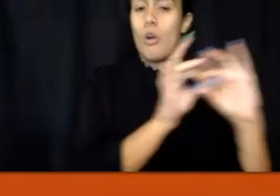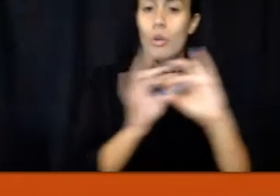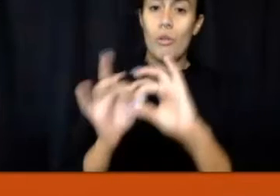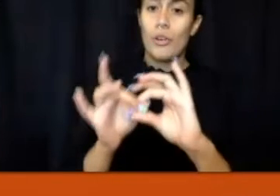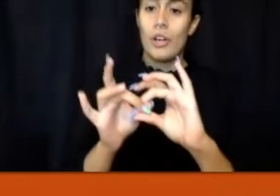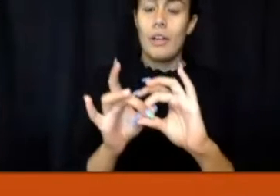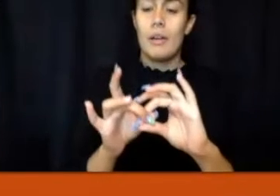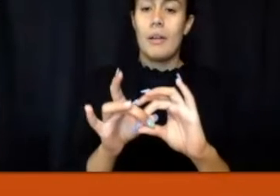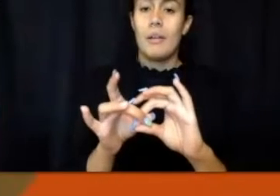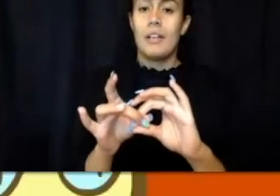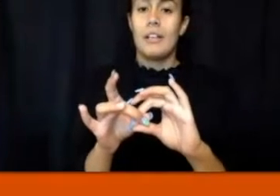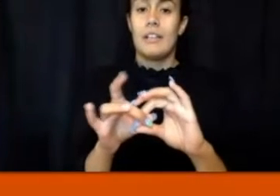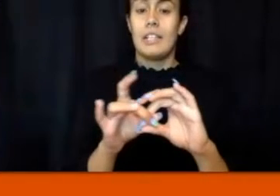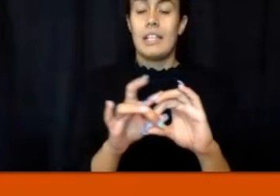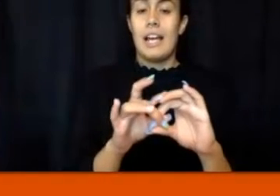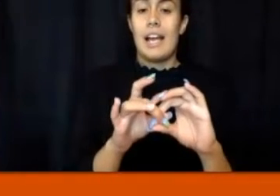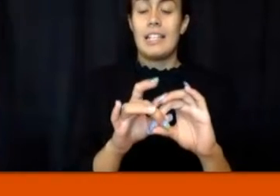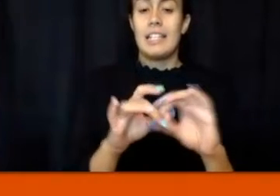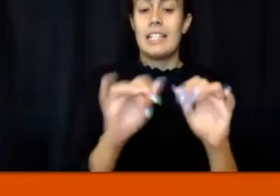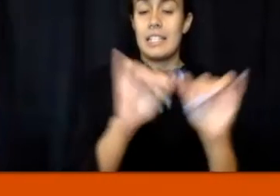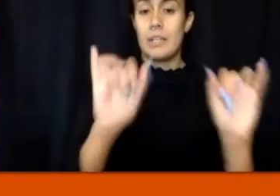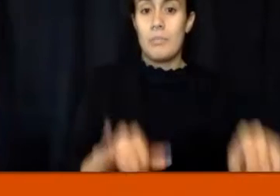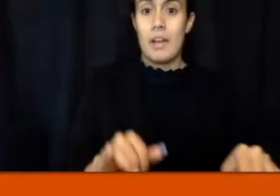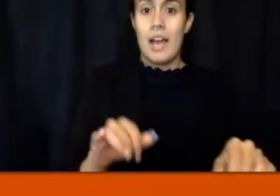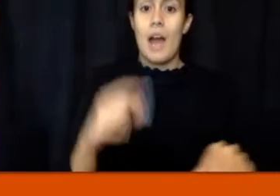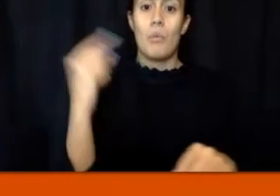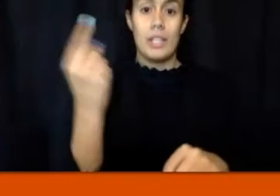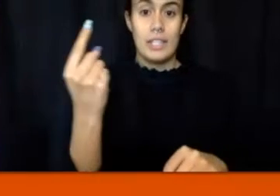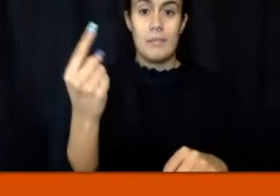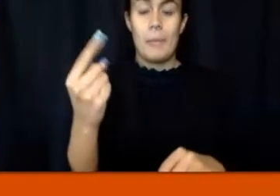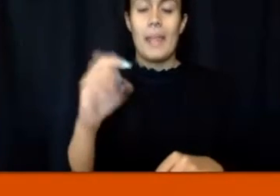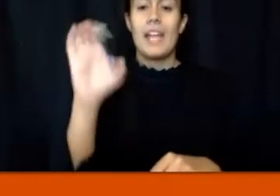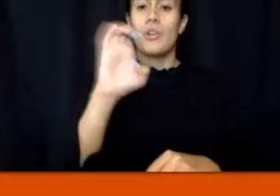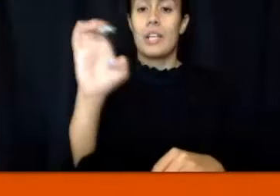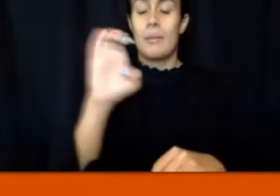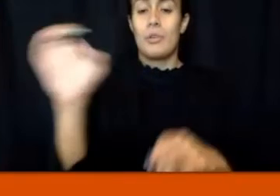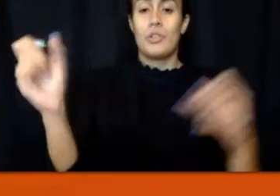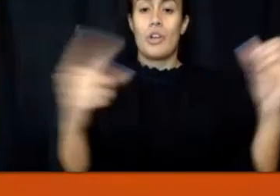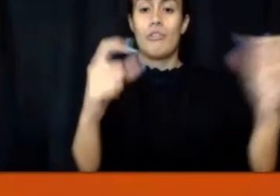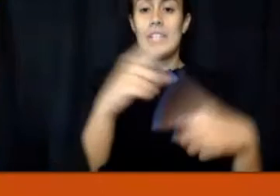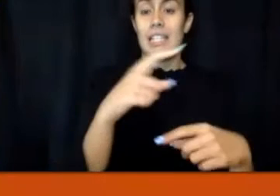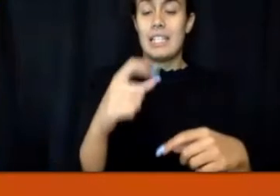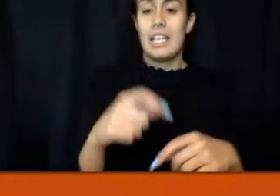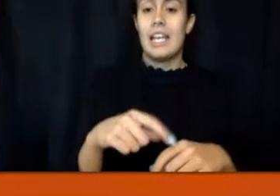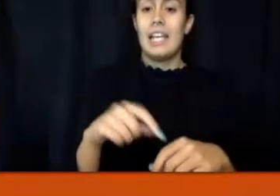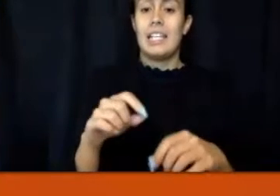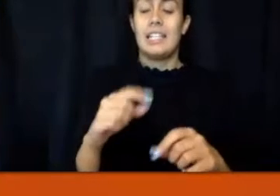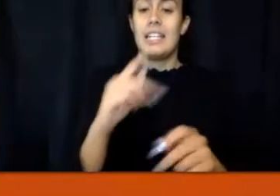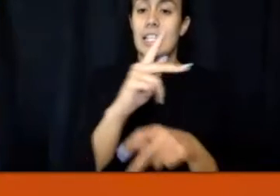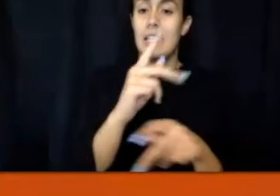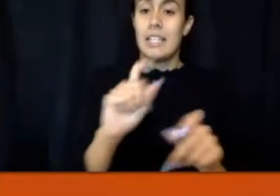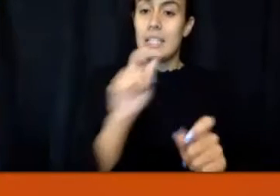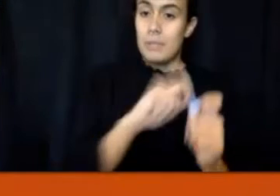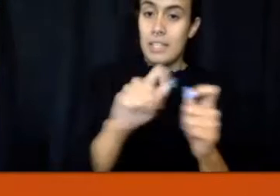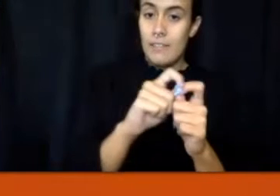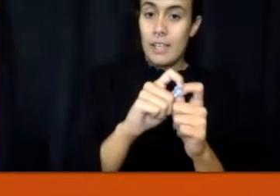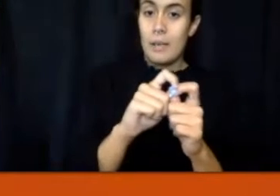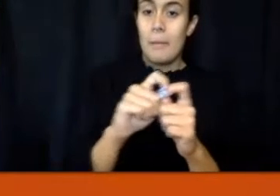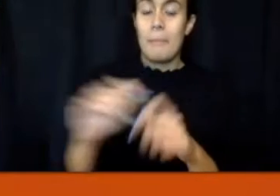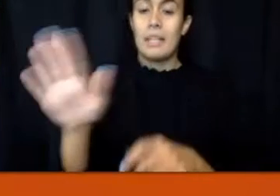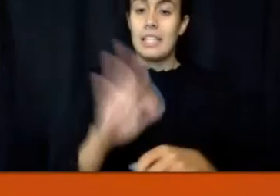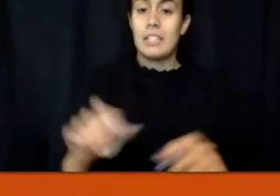sprawling, diffuse system at once, whereas endocannabinoids are released in a specific place in response to a